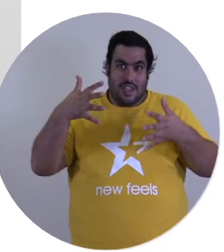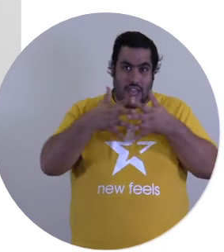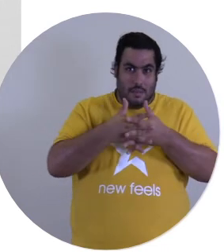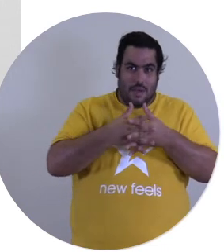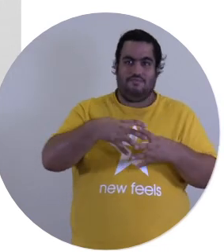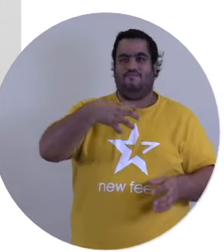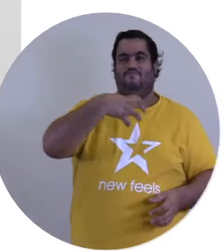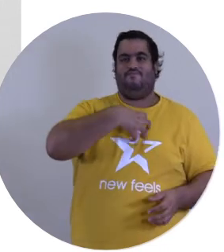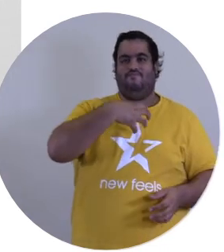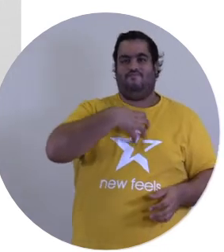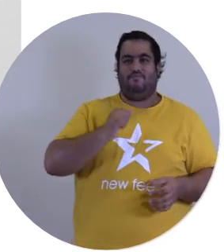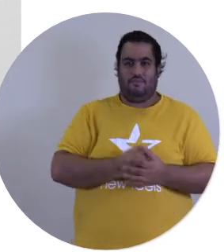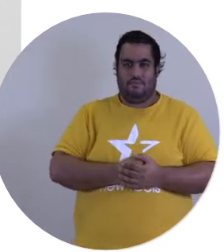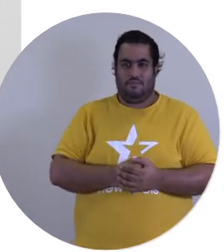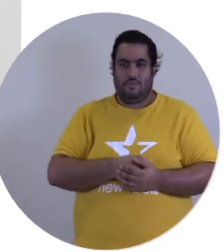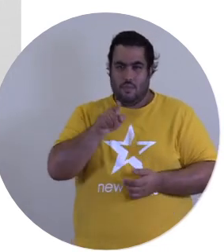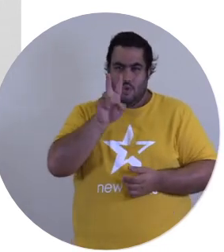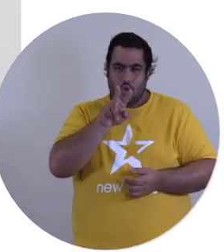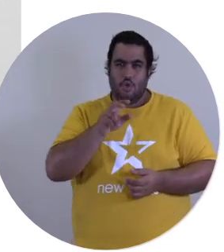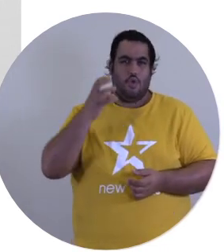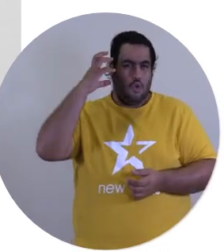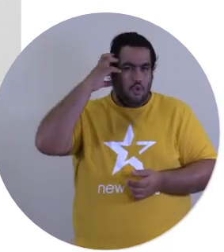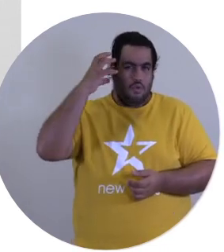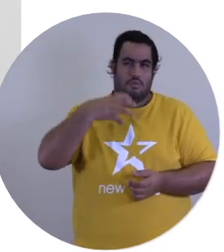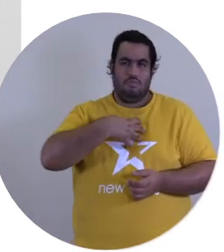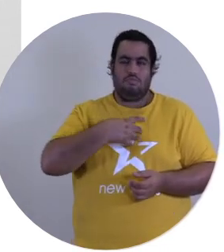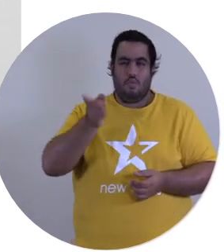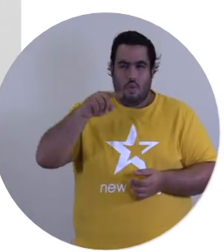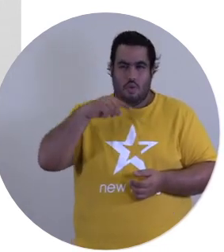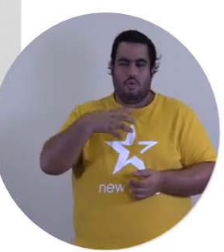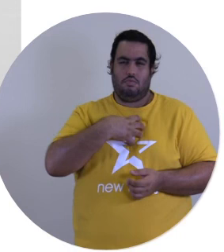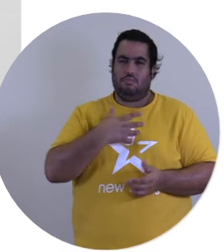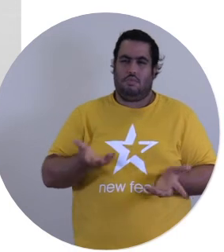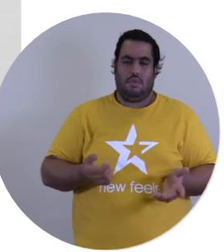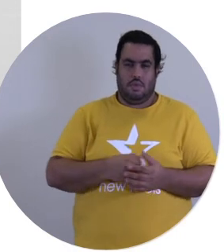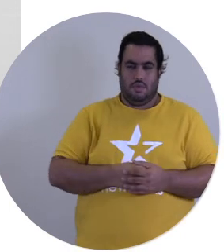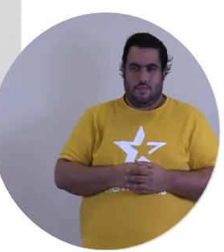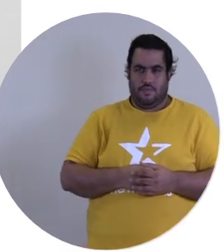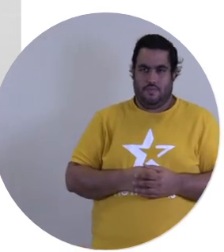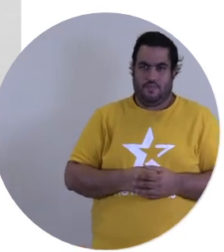slide. You can write them down, pause the video, try to answer them.